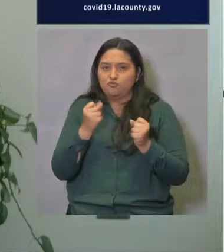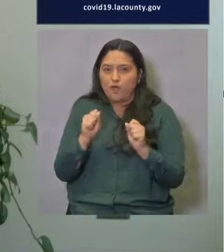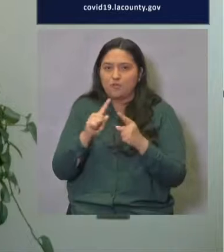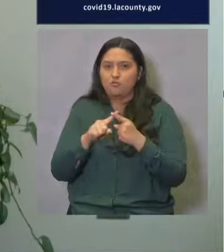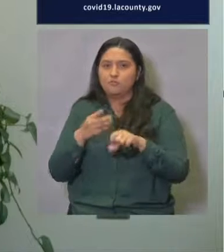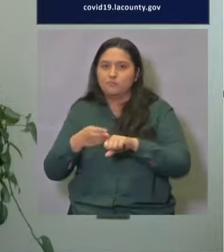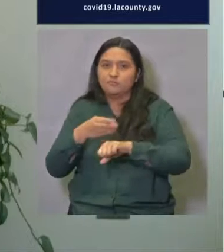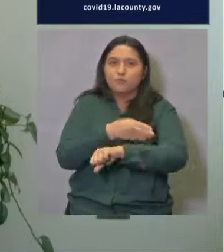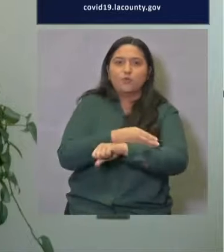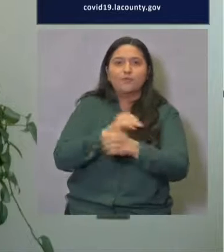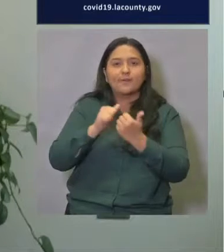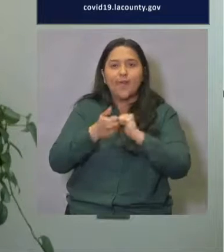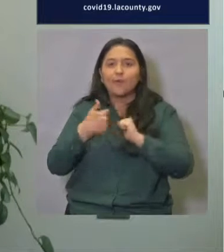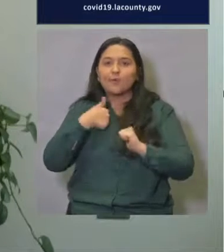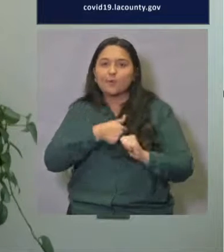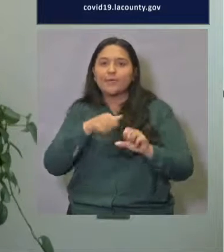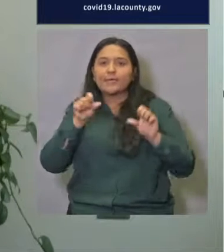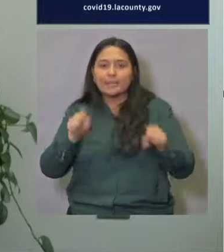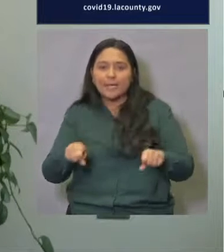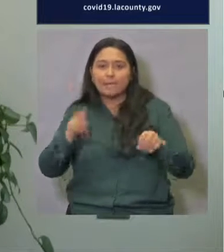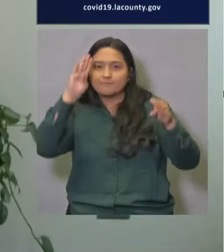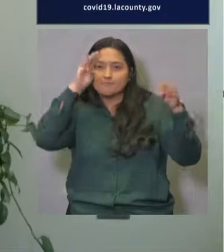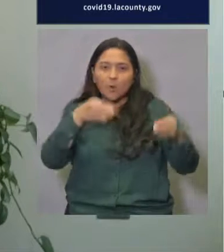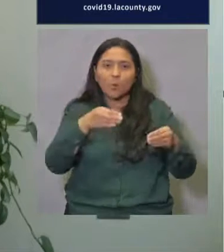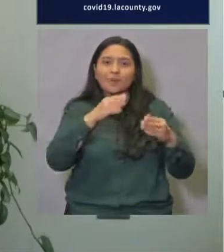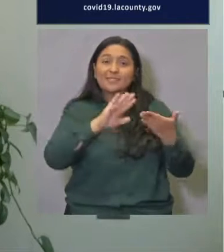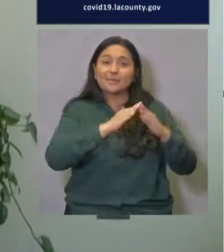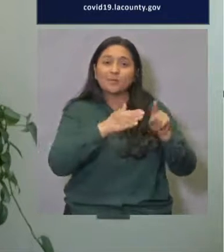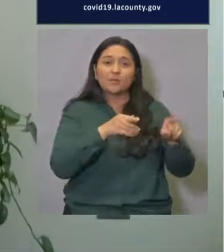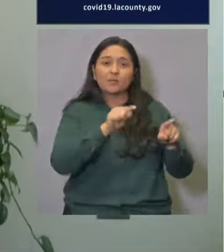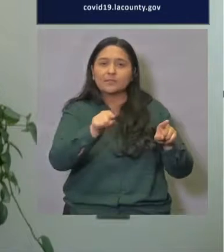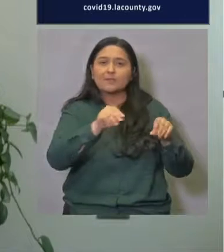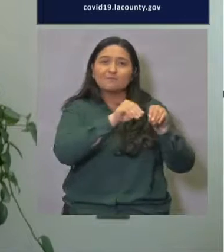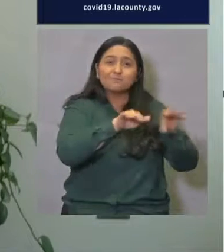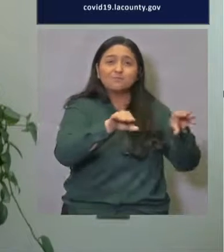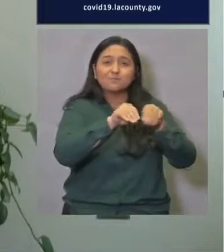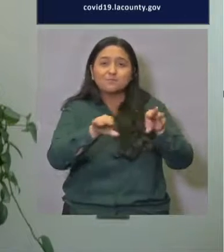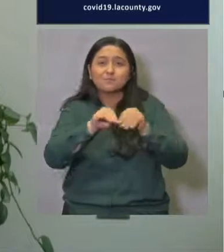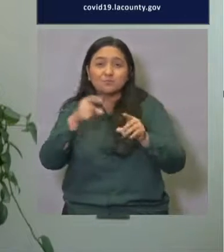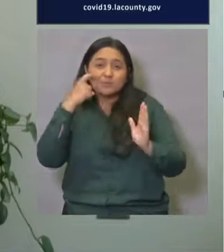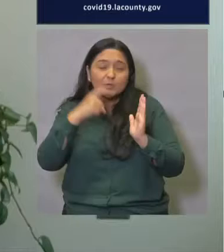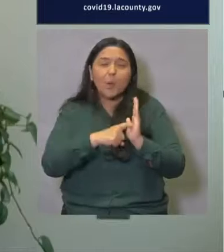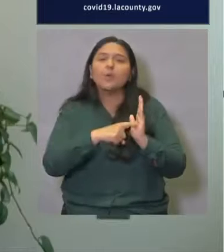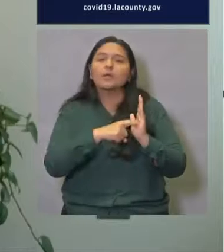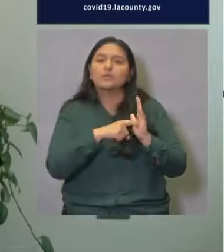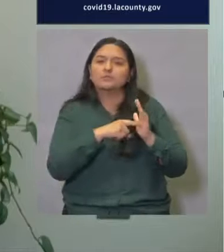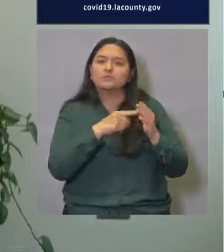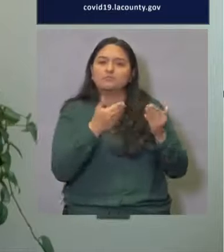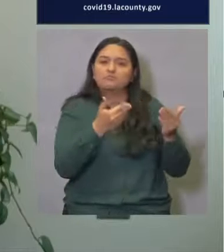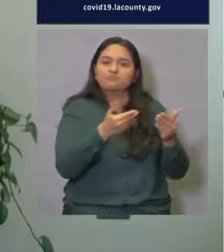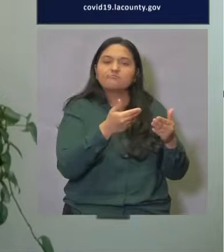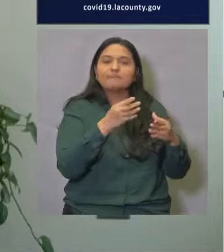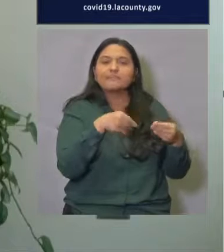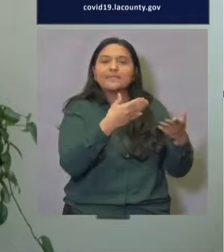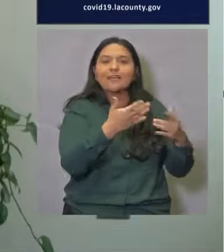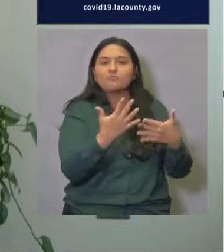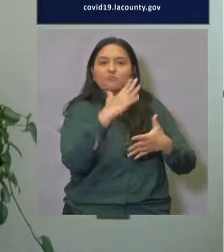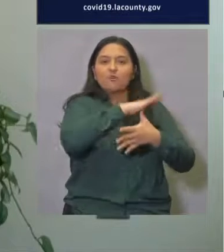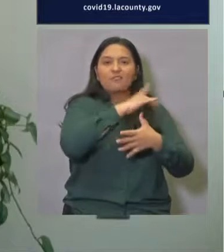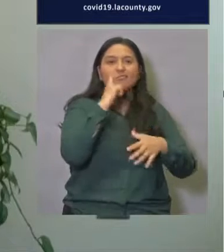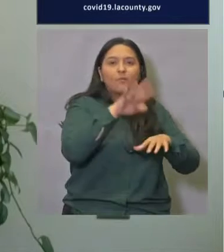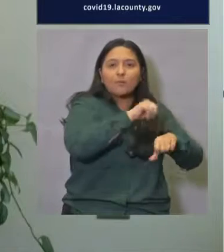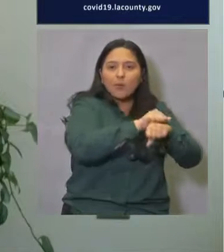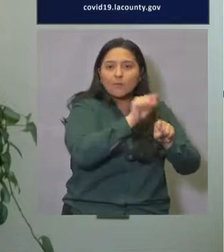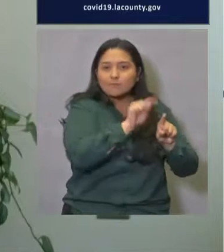appointments in the communities that have been hit the hardest. And I think that's going fairly well. I'll be able to release new